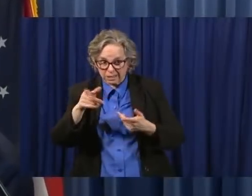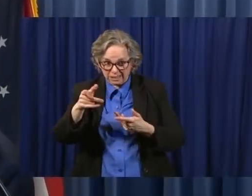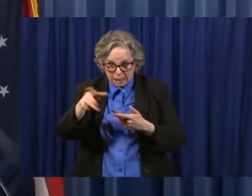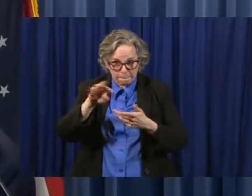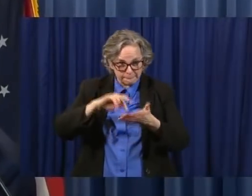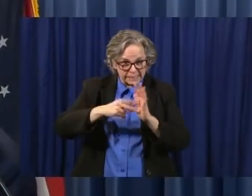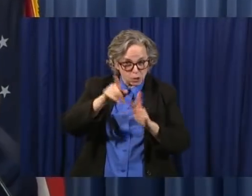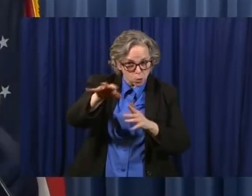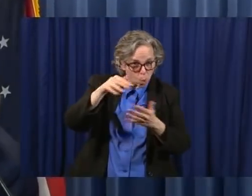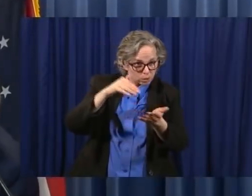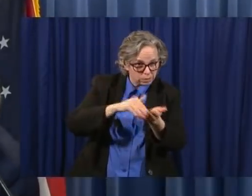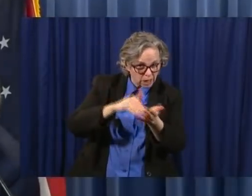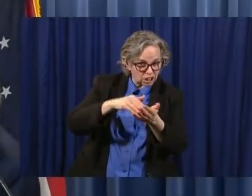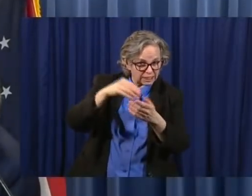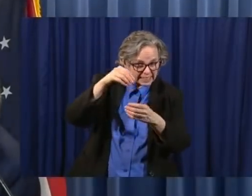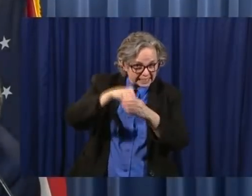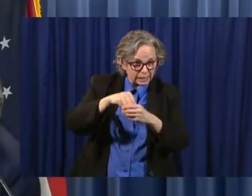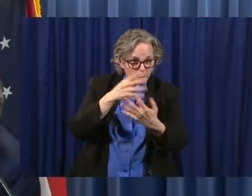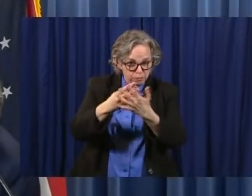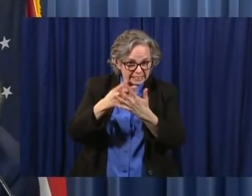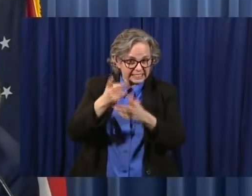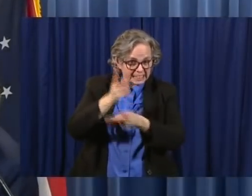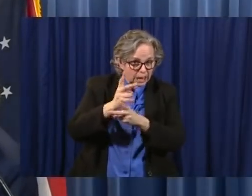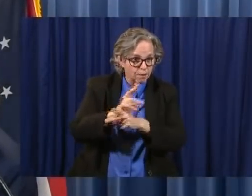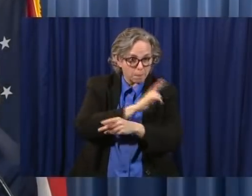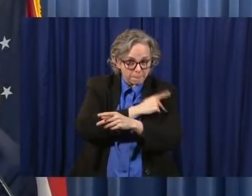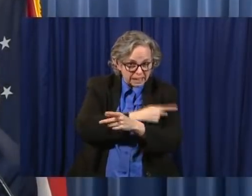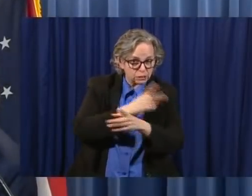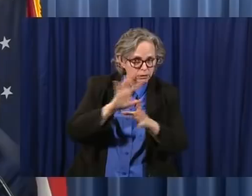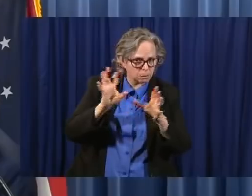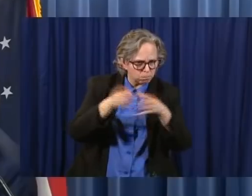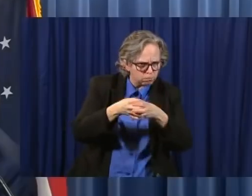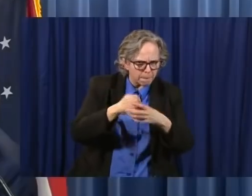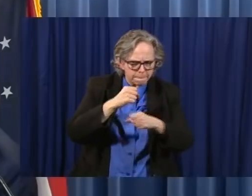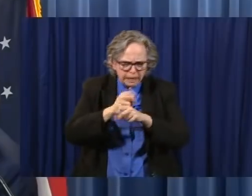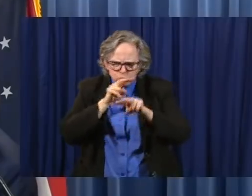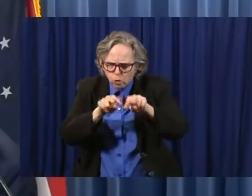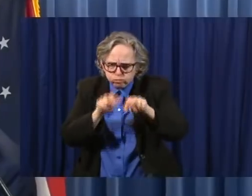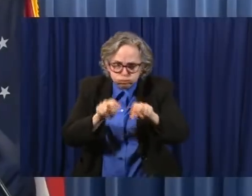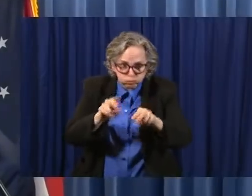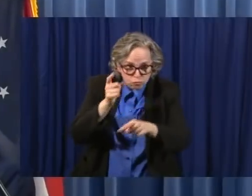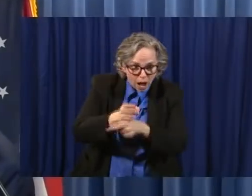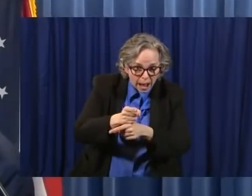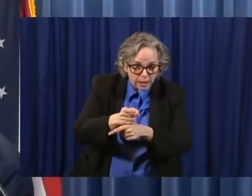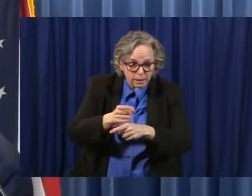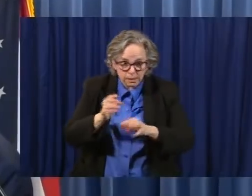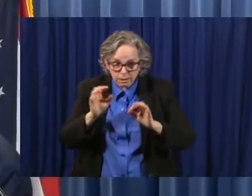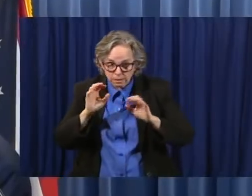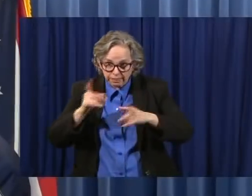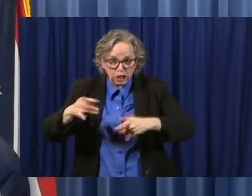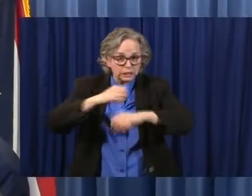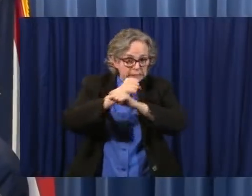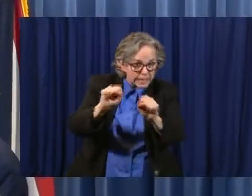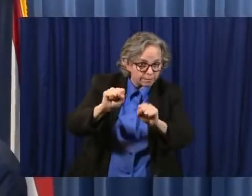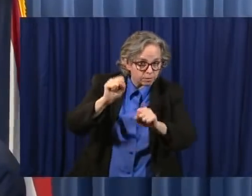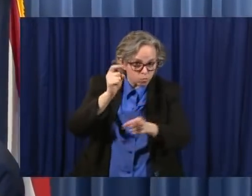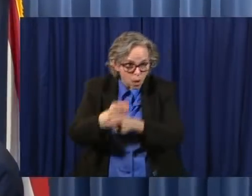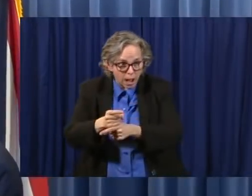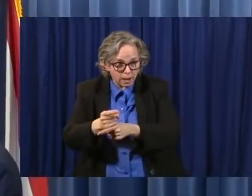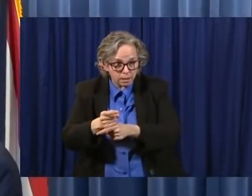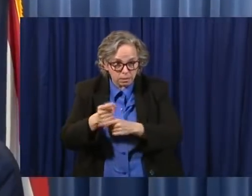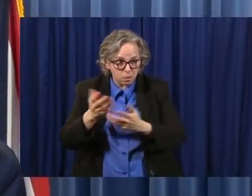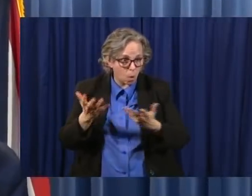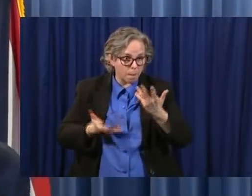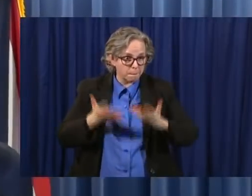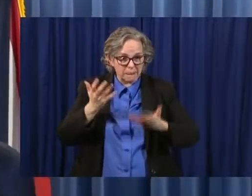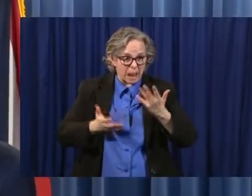immunocompromised, they look at them more carefully to be sure that they don't get this, or if they may be tested